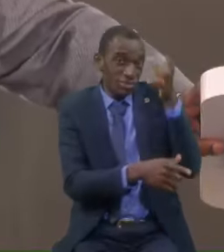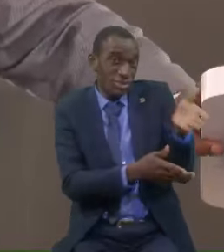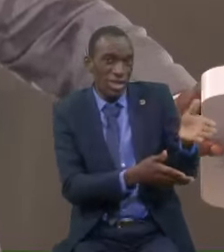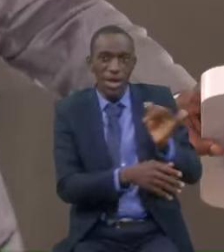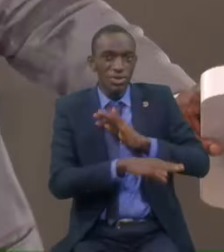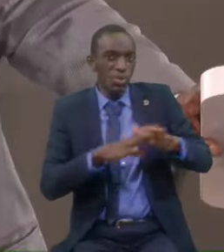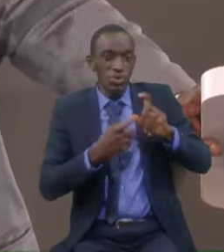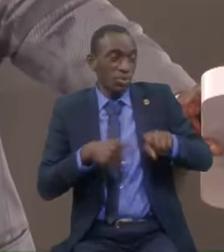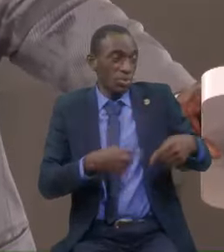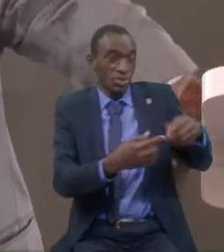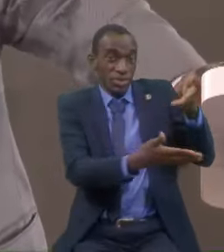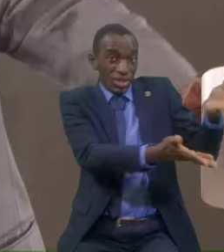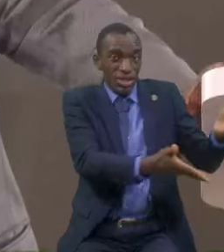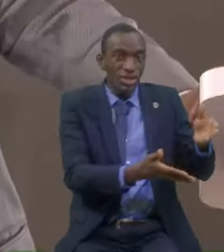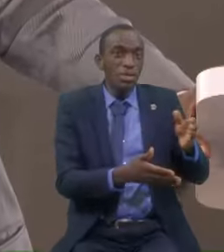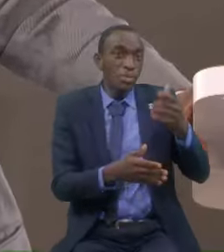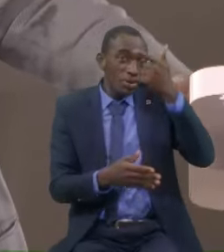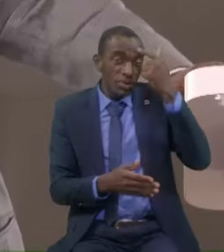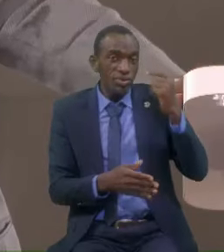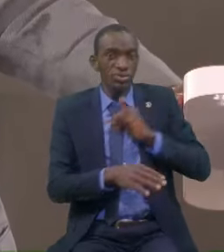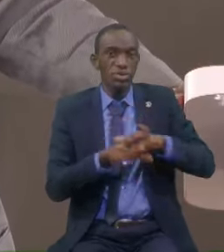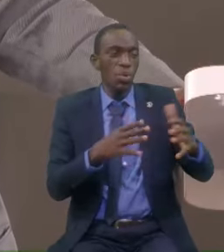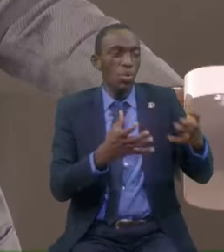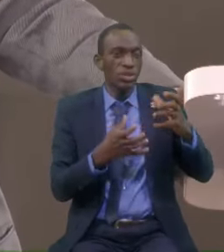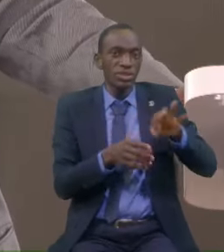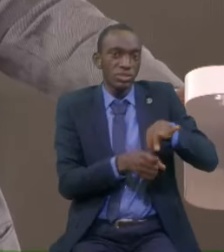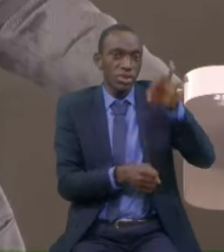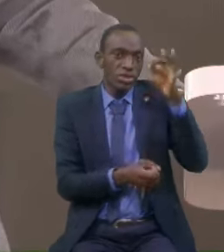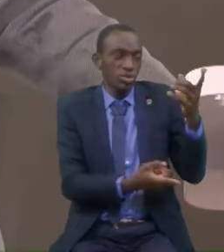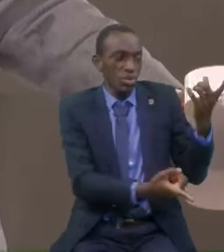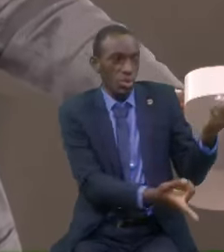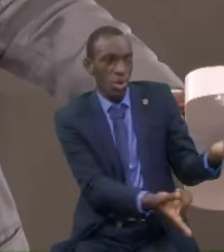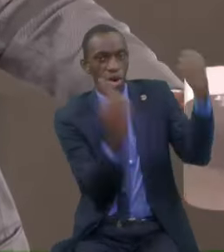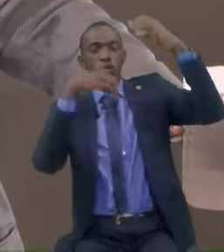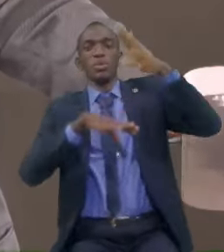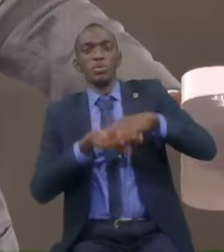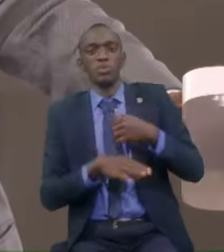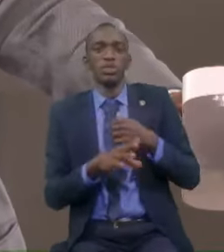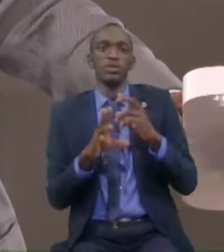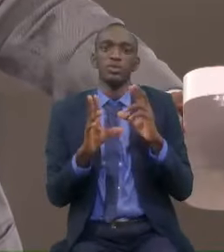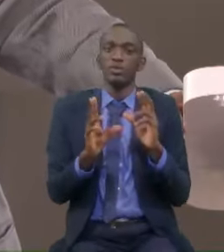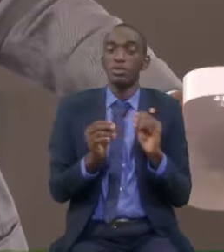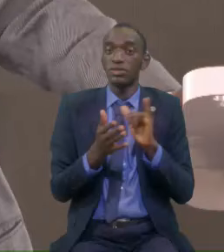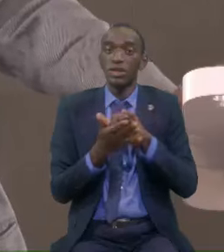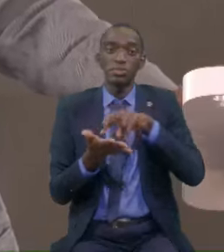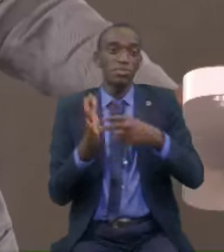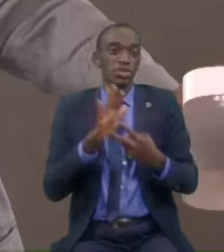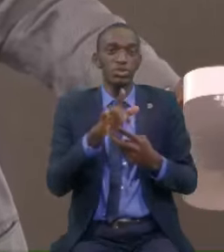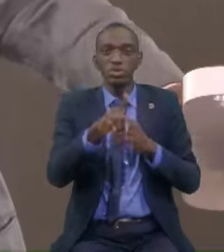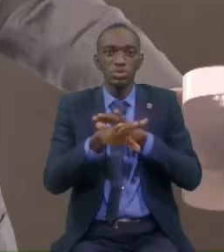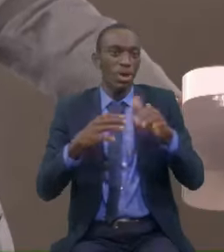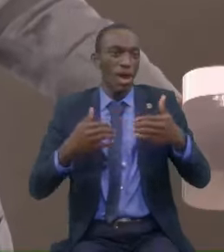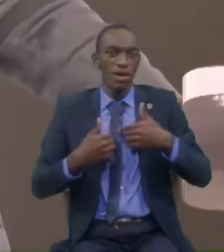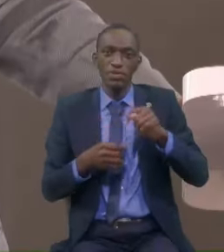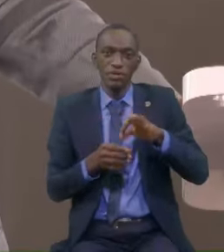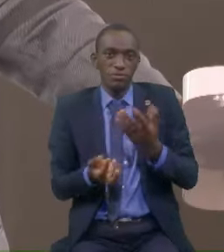of them and jump into me. That means you need to have the fire inside you. If